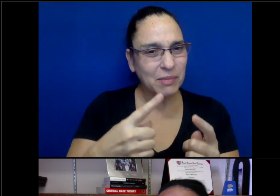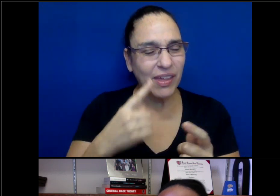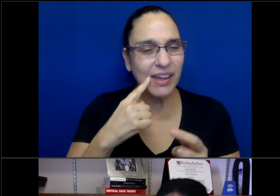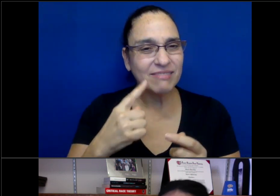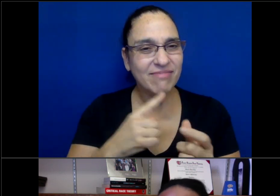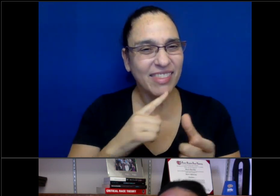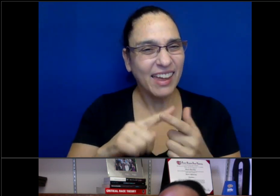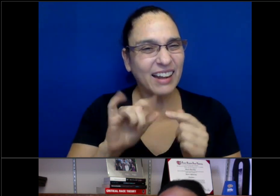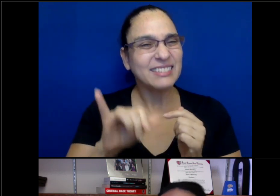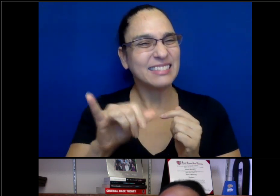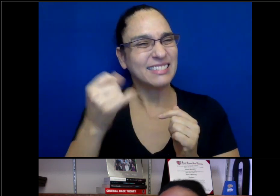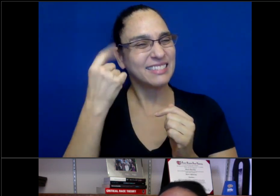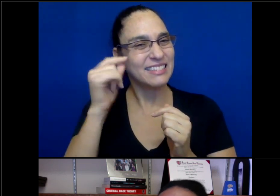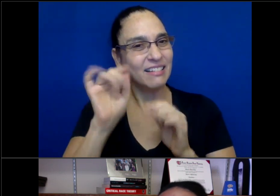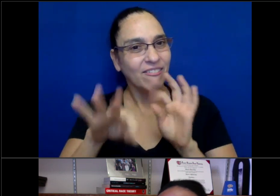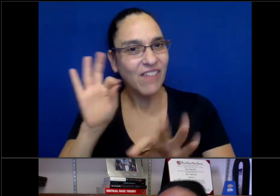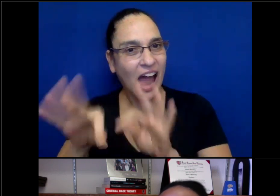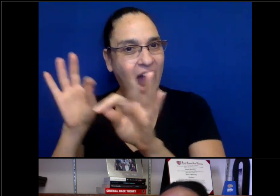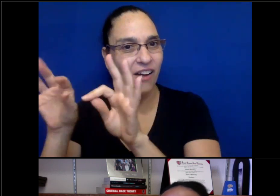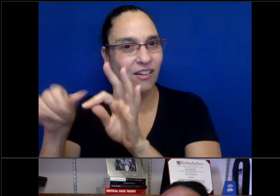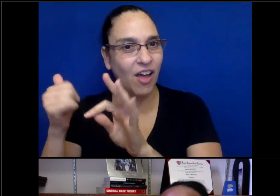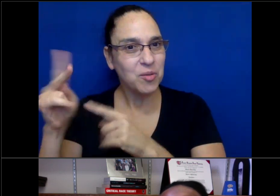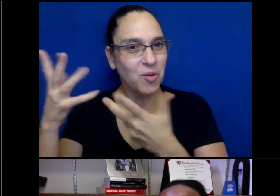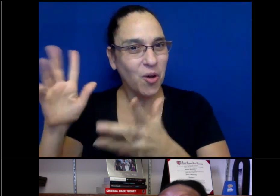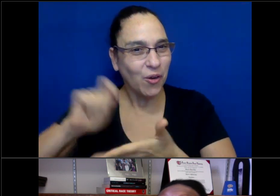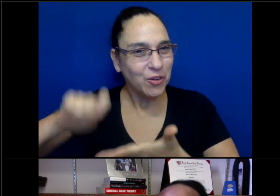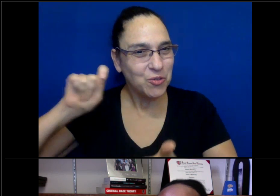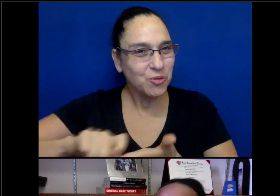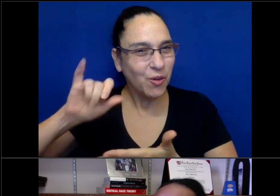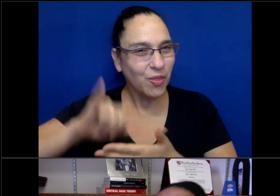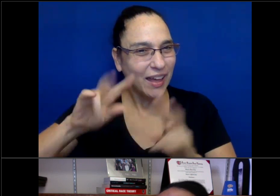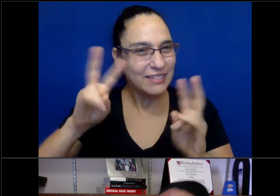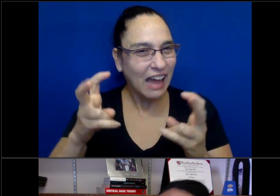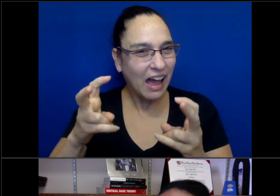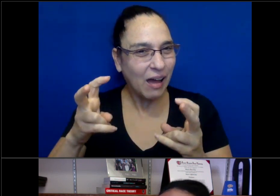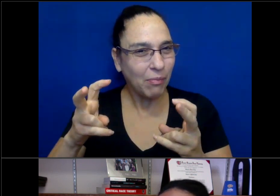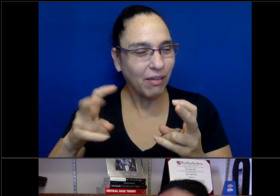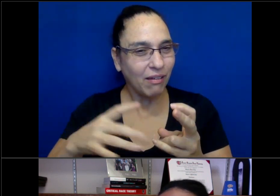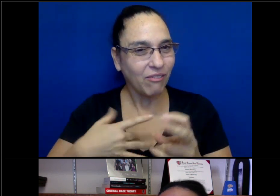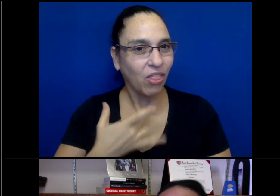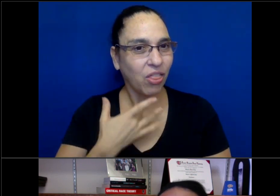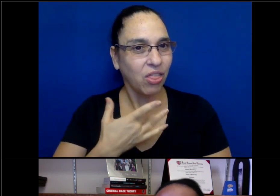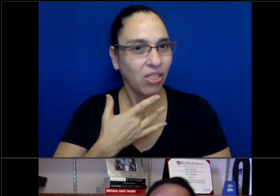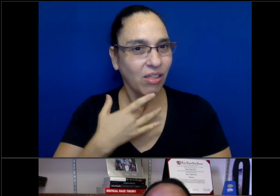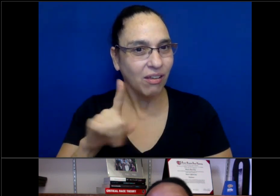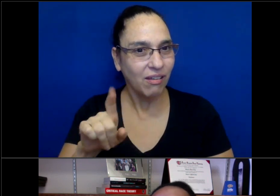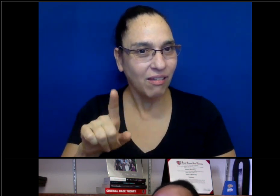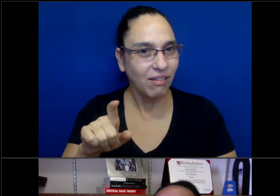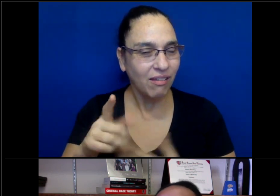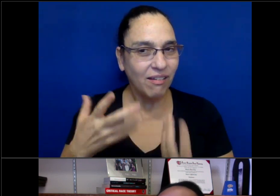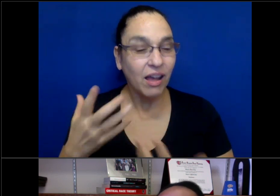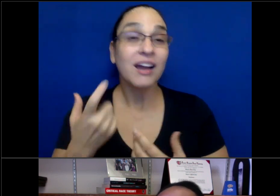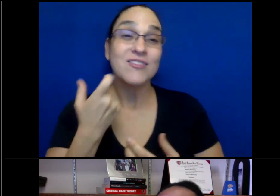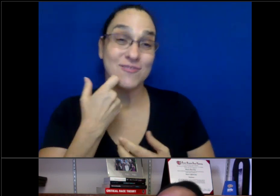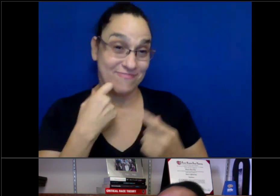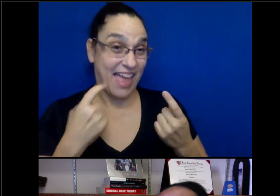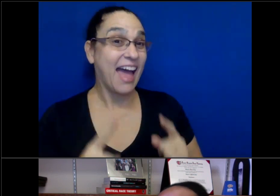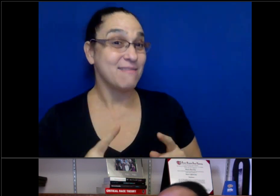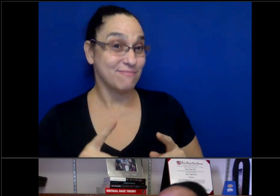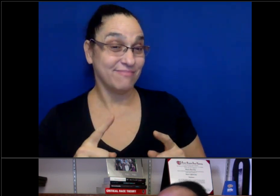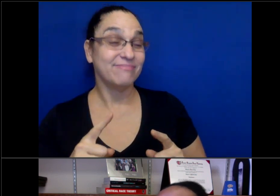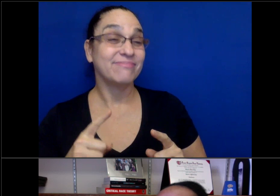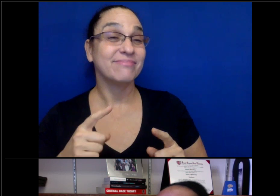similarly in the literature, and what did you do about it? Yeah, that recently happened to me in a paper that I'm currently